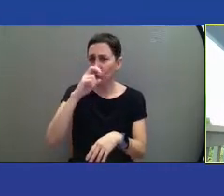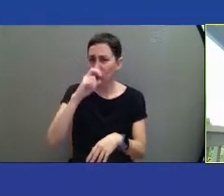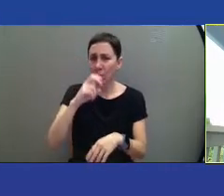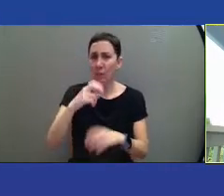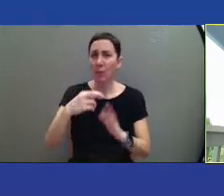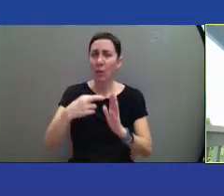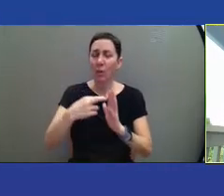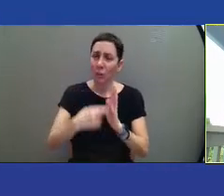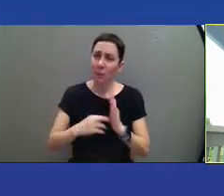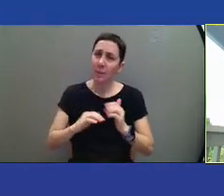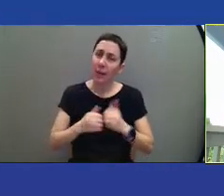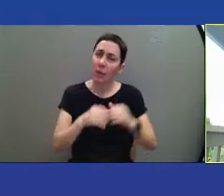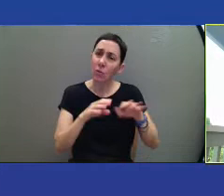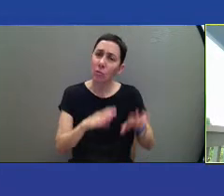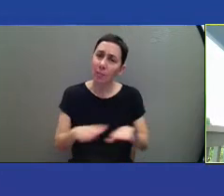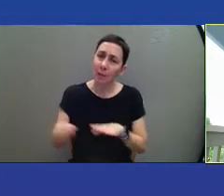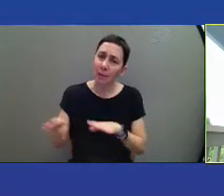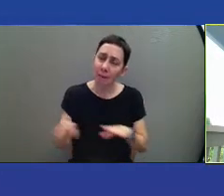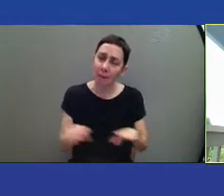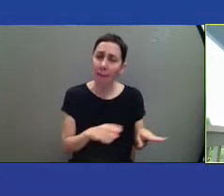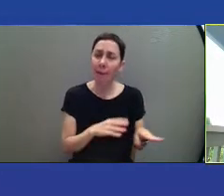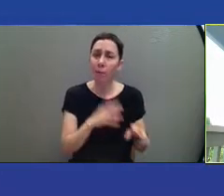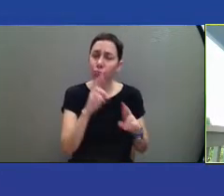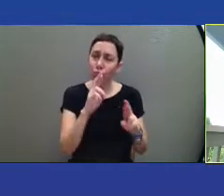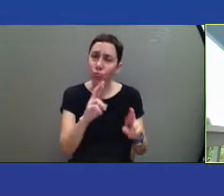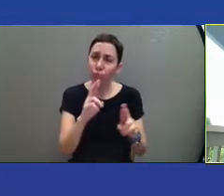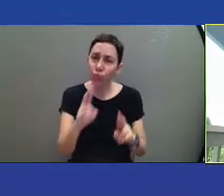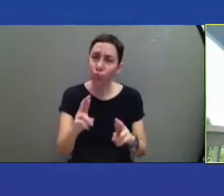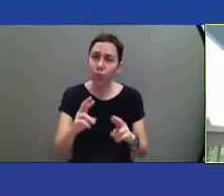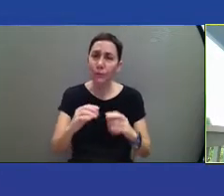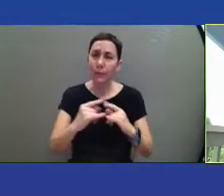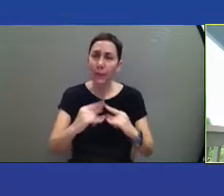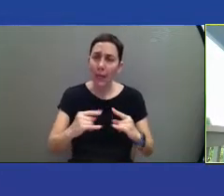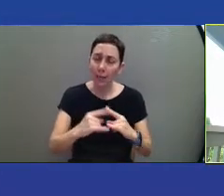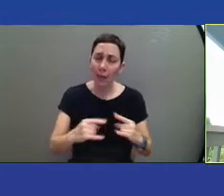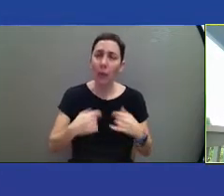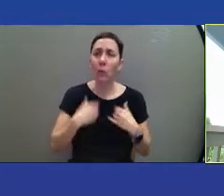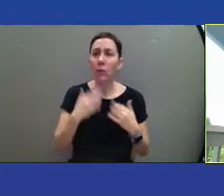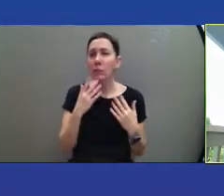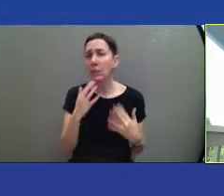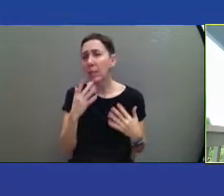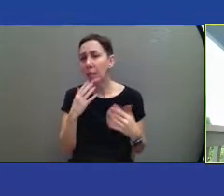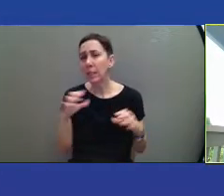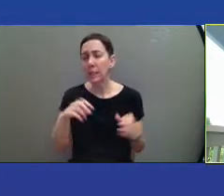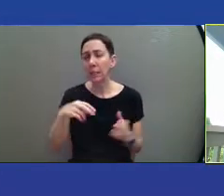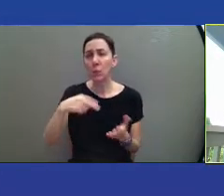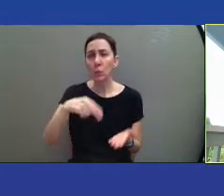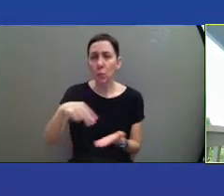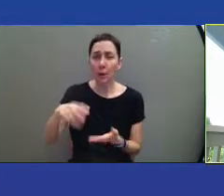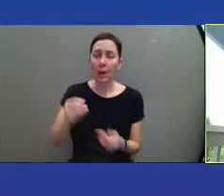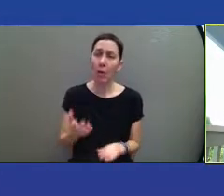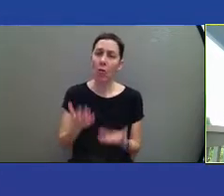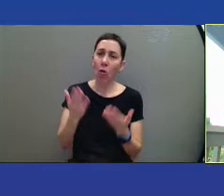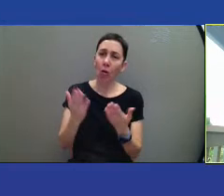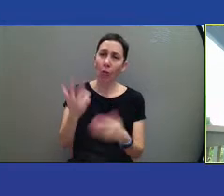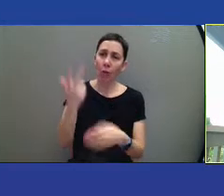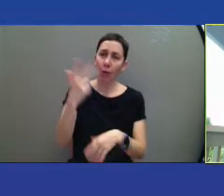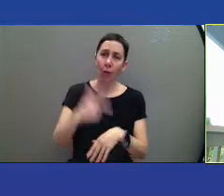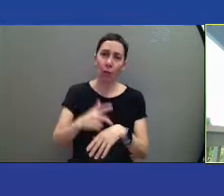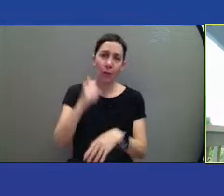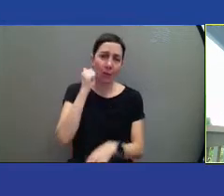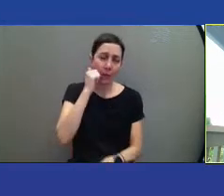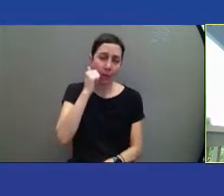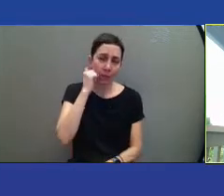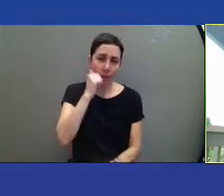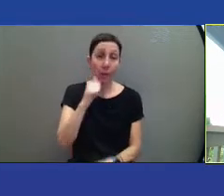yourself, how to camp at the base. And it involved chanting and hula and offering 3 times a day. And that was to continually